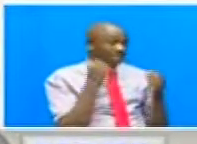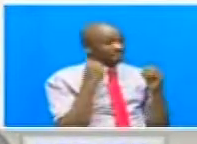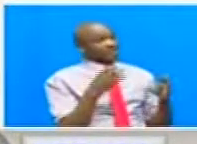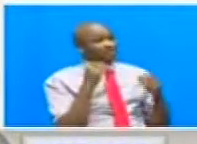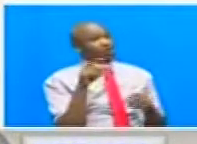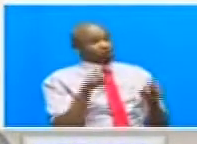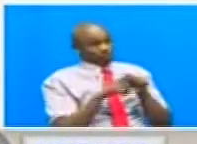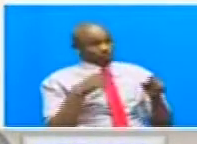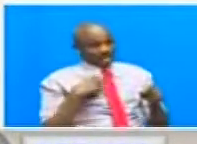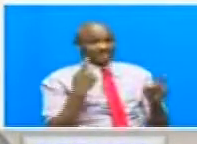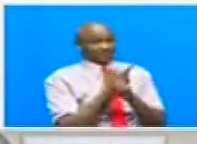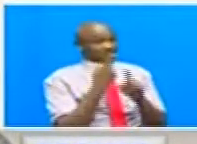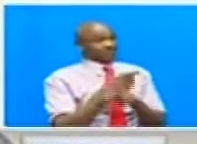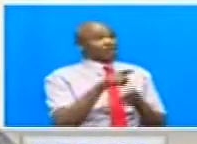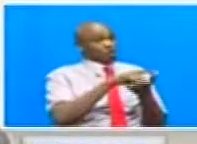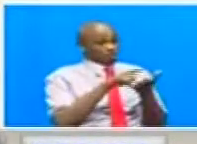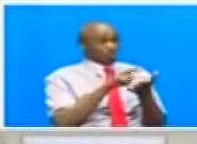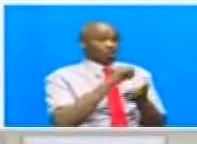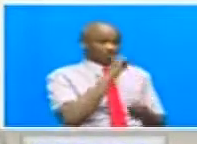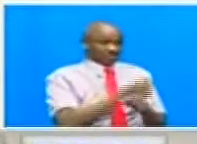are vested in the various local authorities.